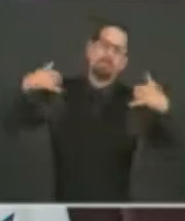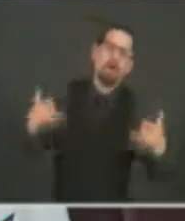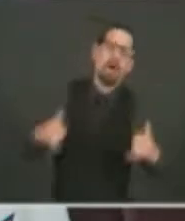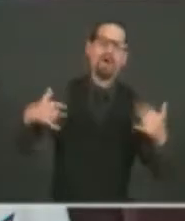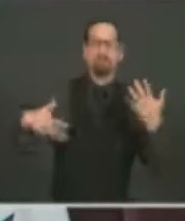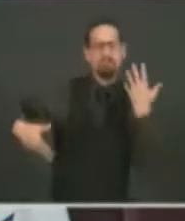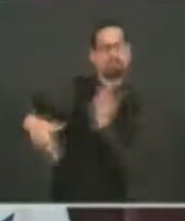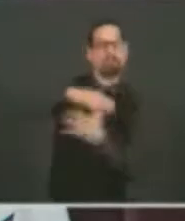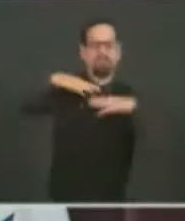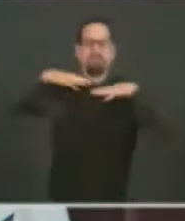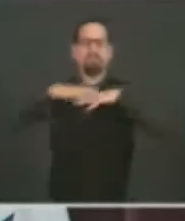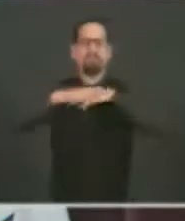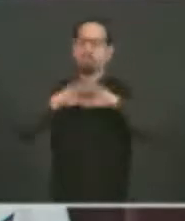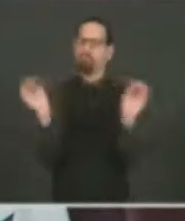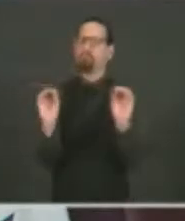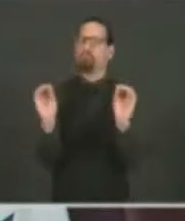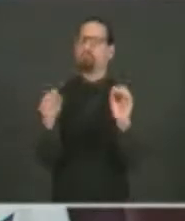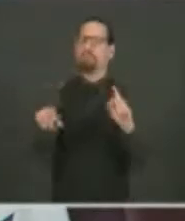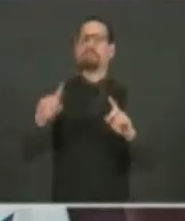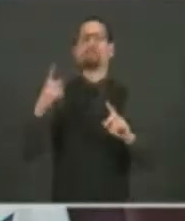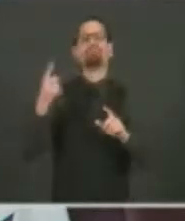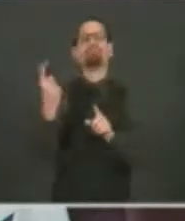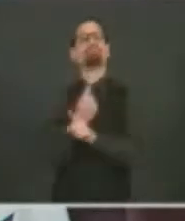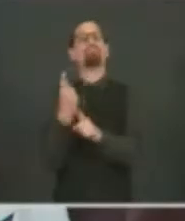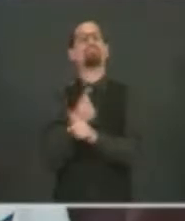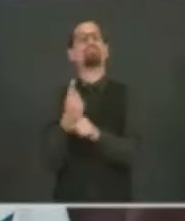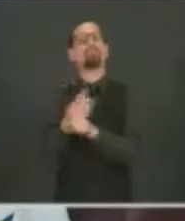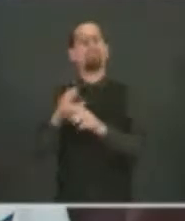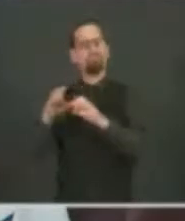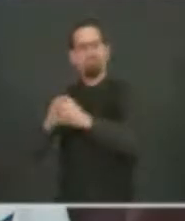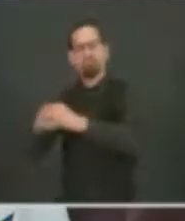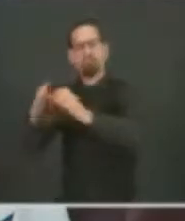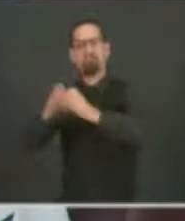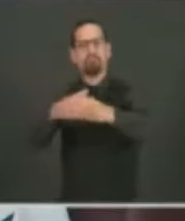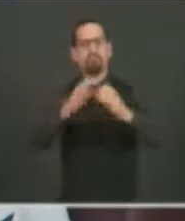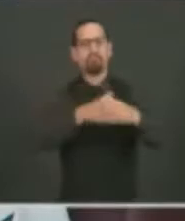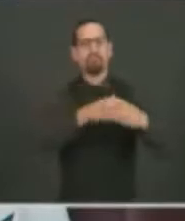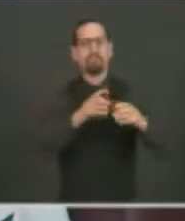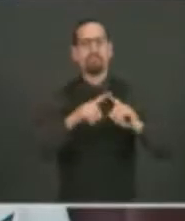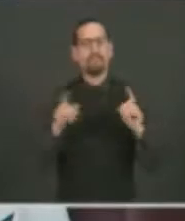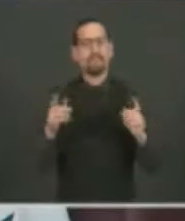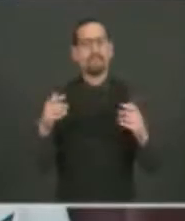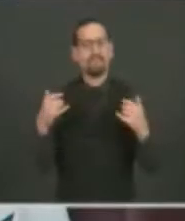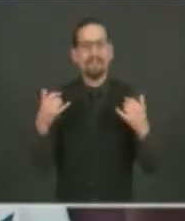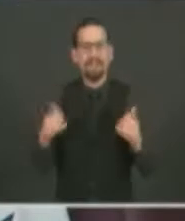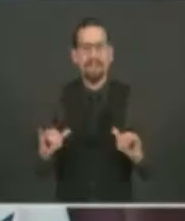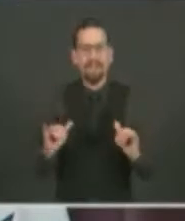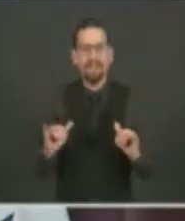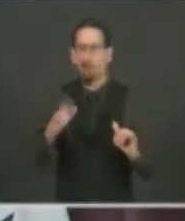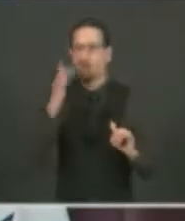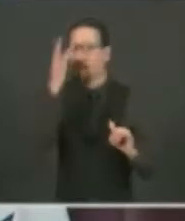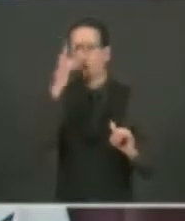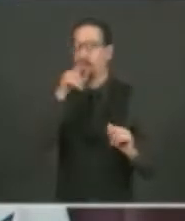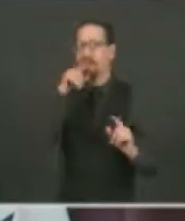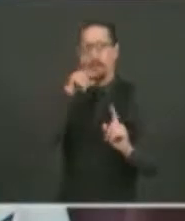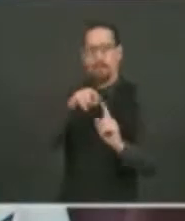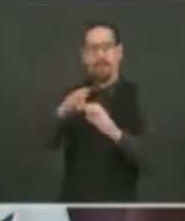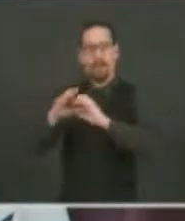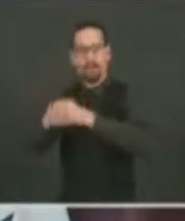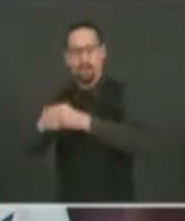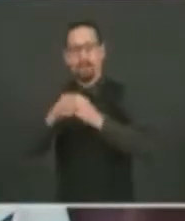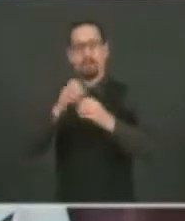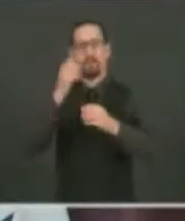small groups, relatively small groups, but their groups were not consistent, and they weren't